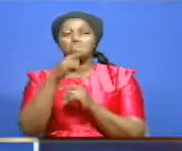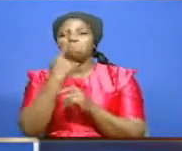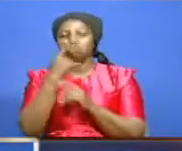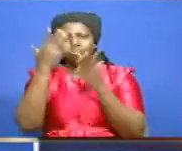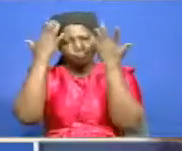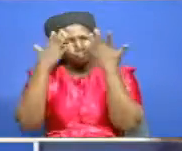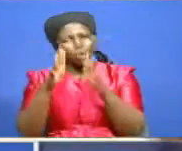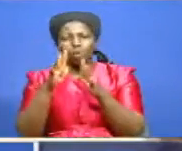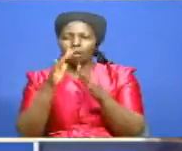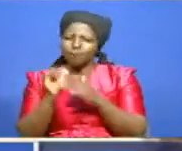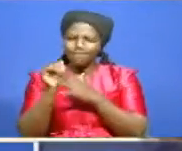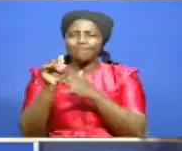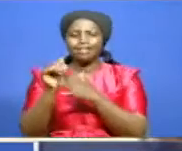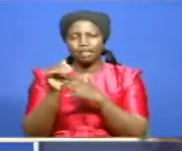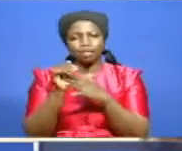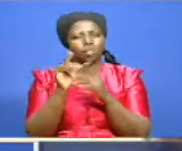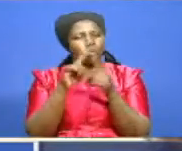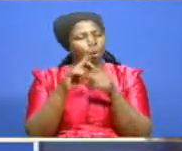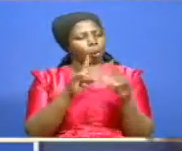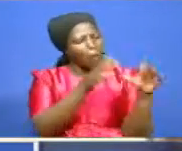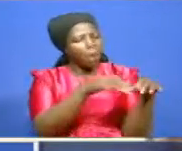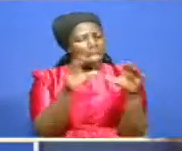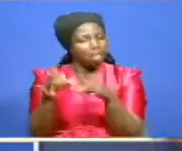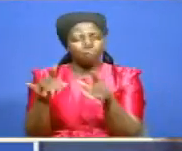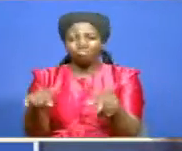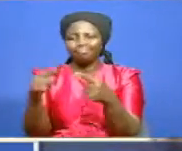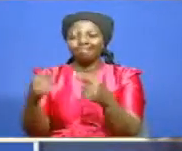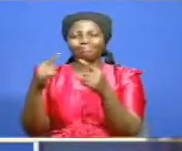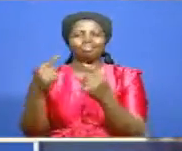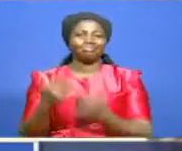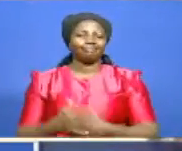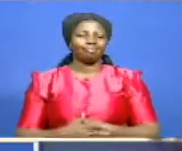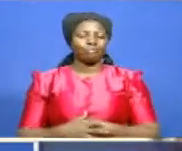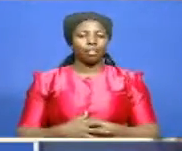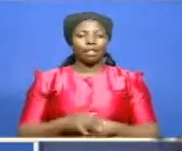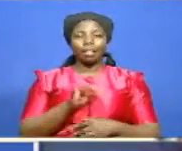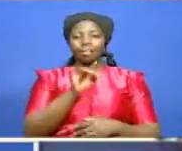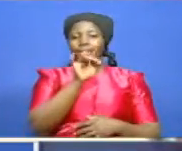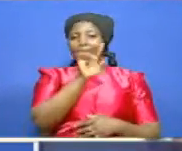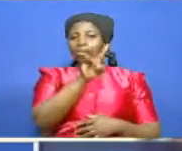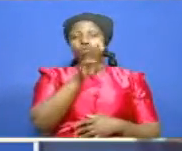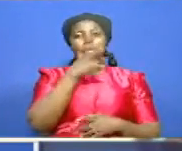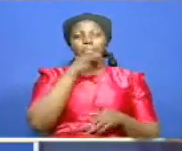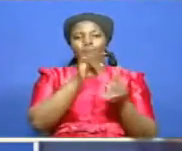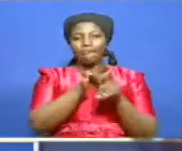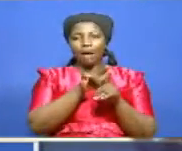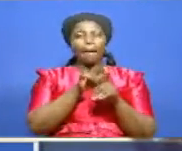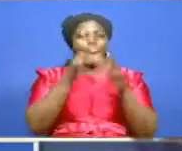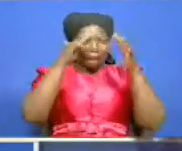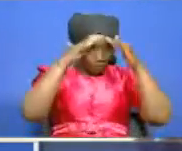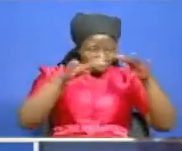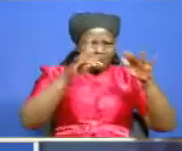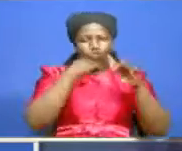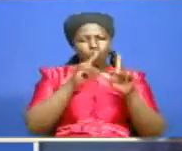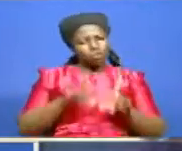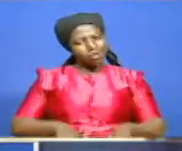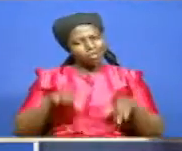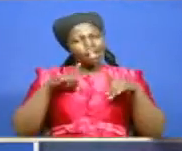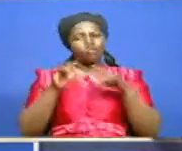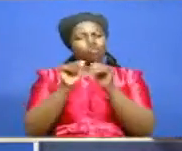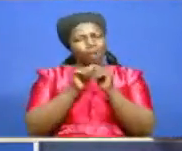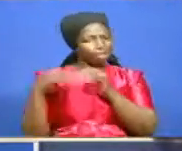tension in the area. Because these are two brothers, these are two Muslims who are staying together, who have ever been living together